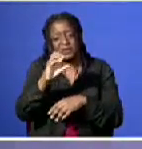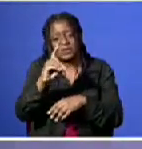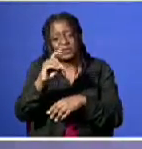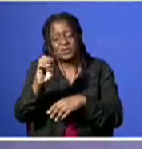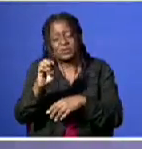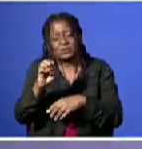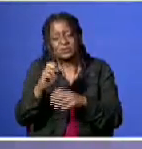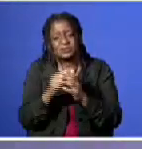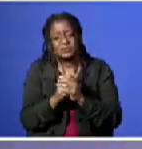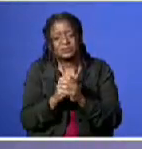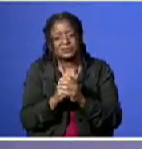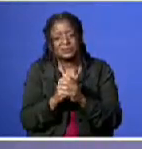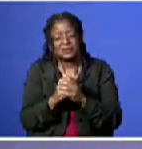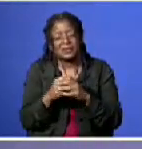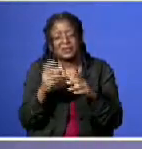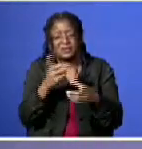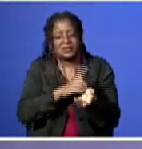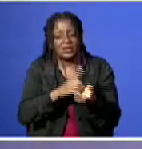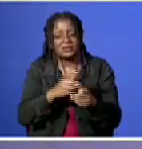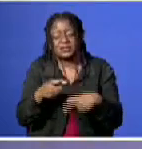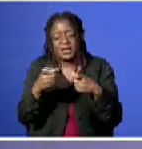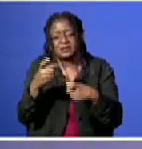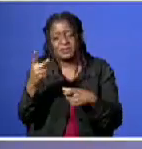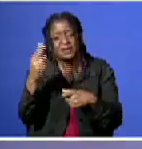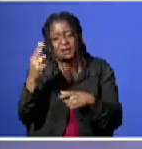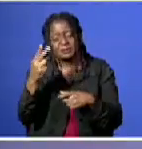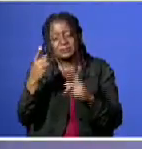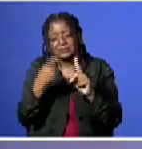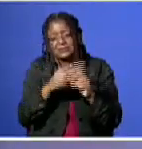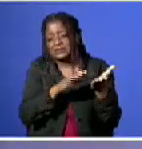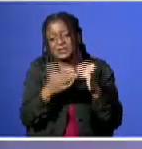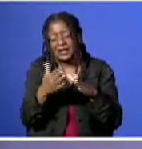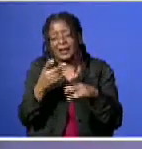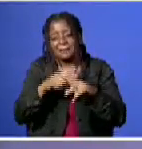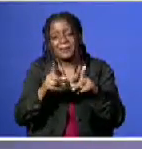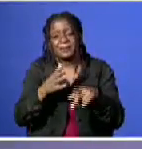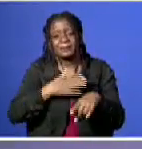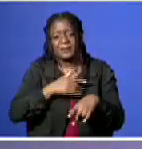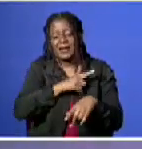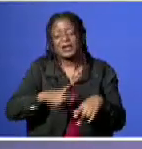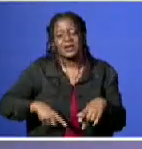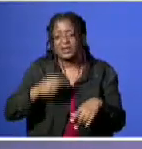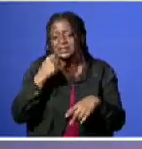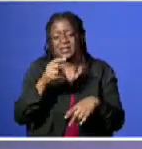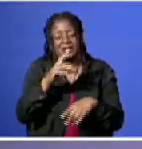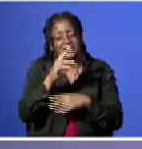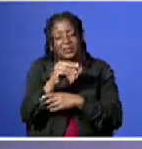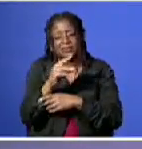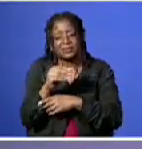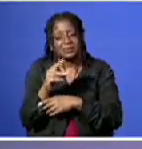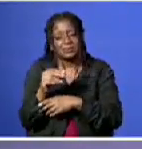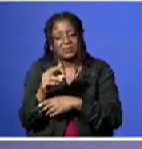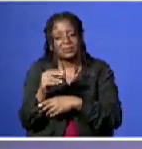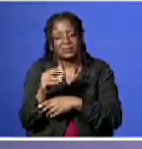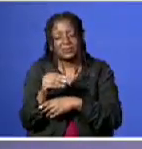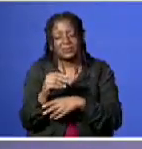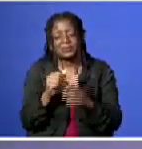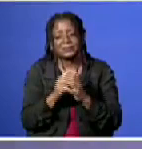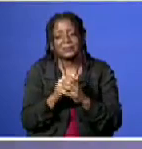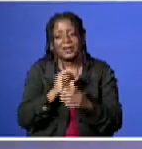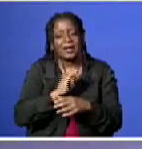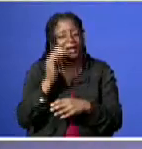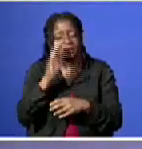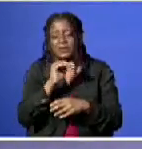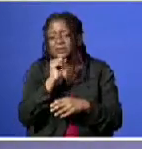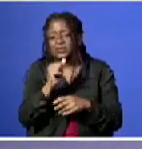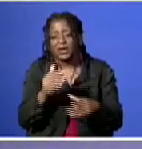The doctor gave me up to die. But my Lord say, not, no. I will not